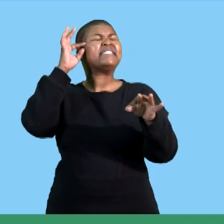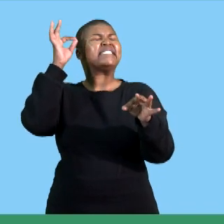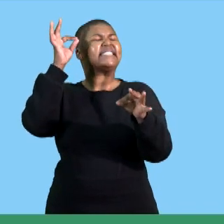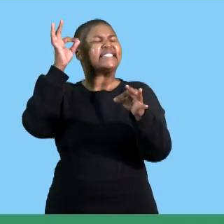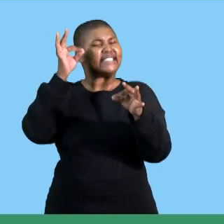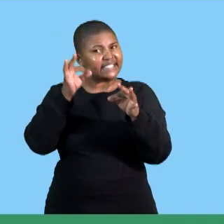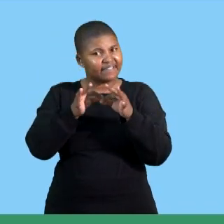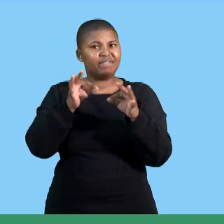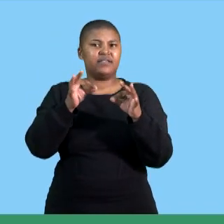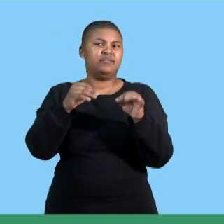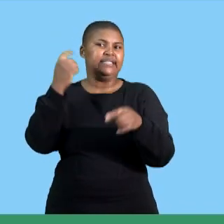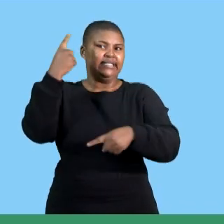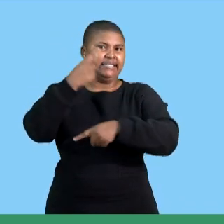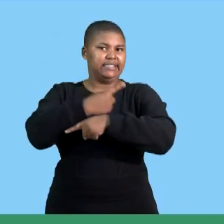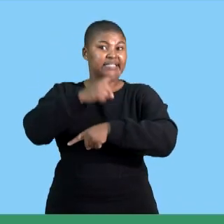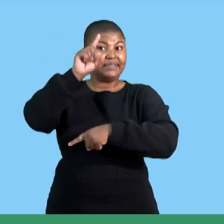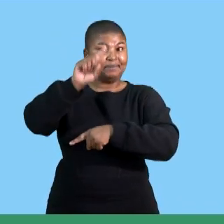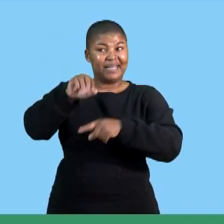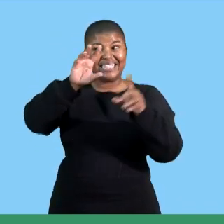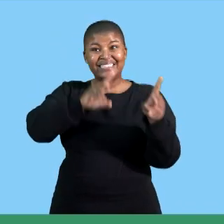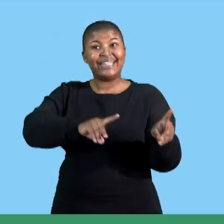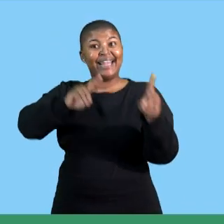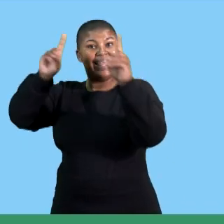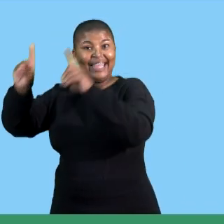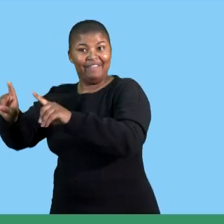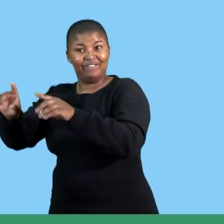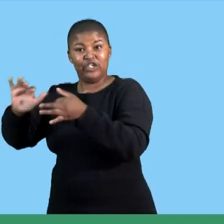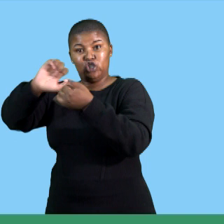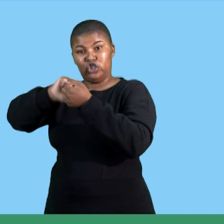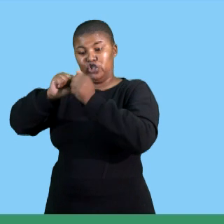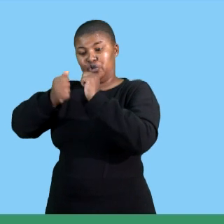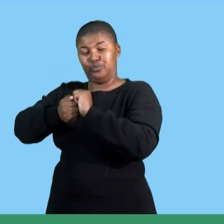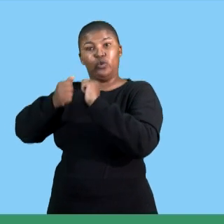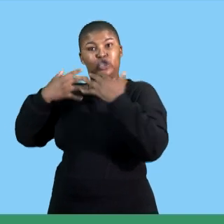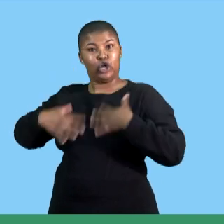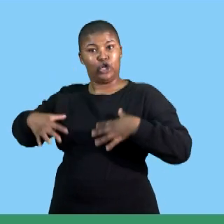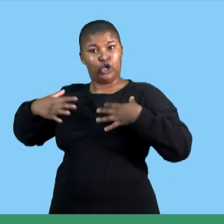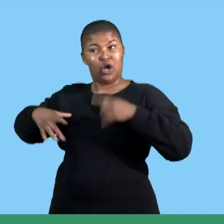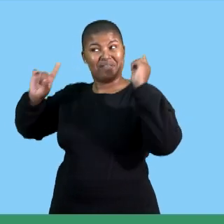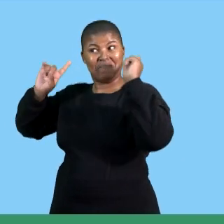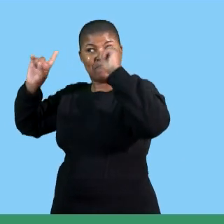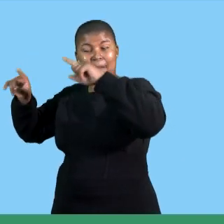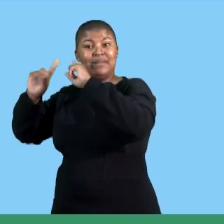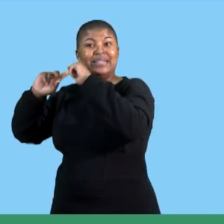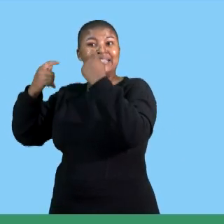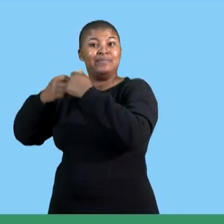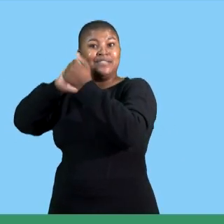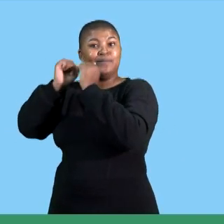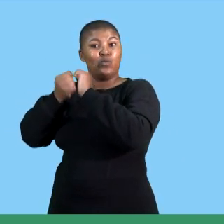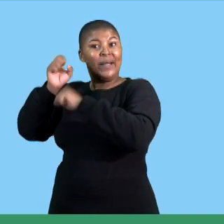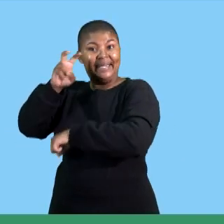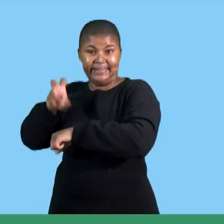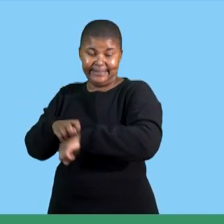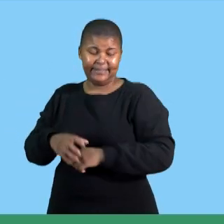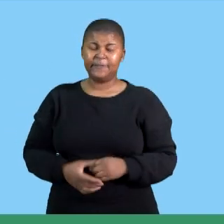a sports team. One of their machines unexpectedly stopped working. The area